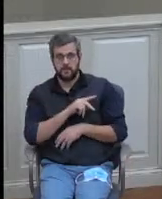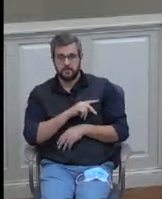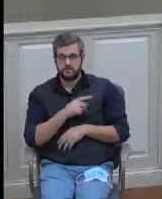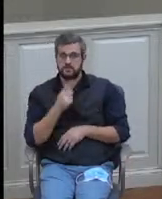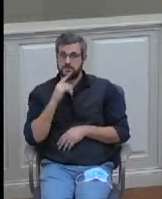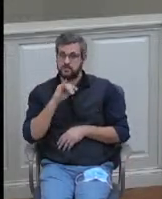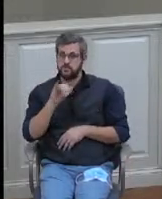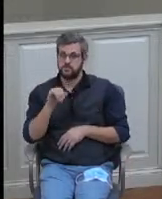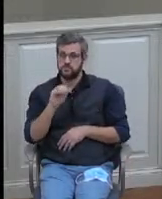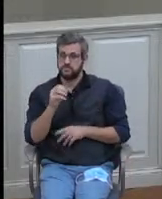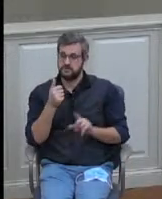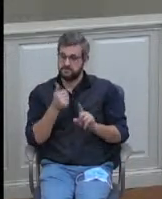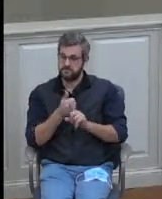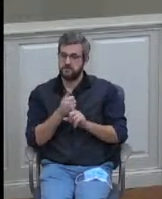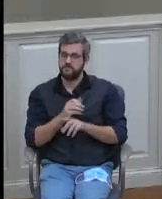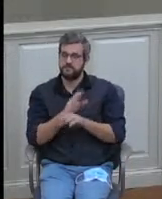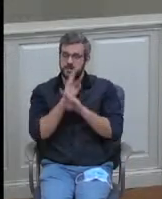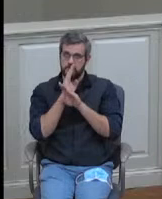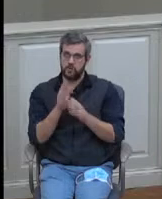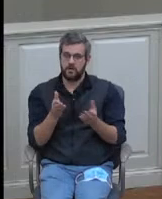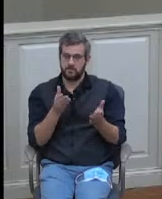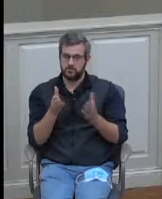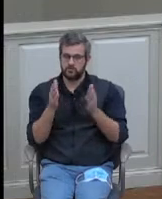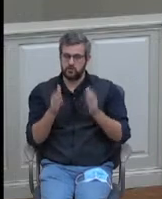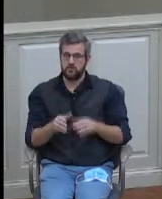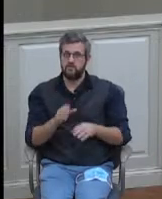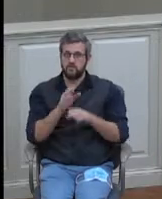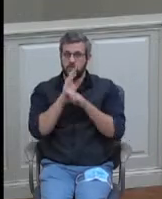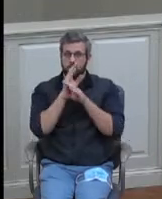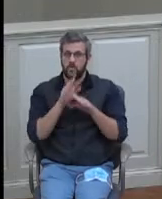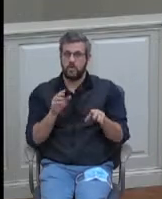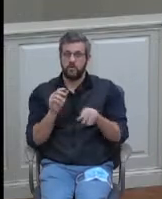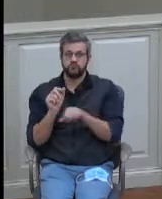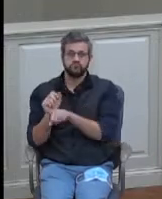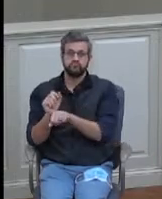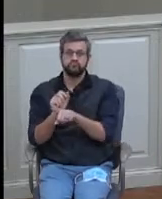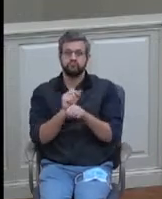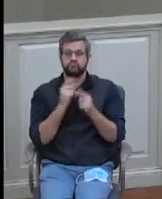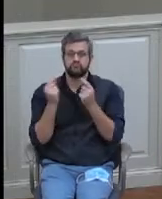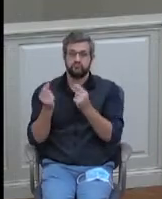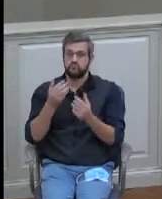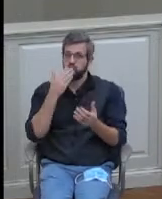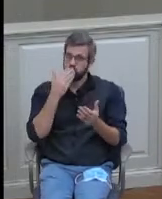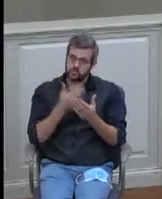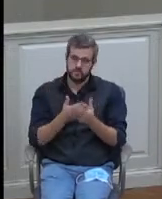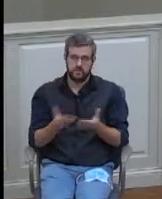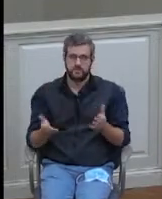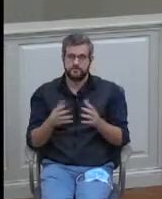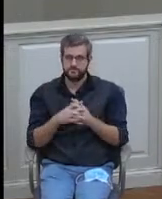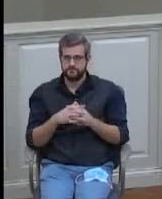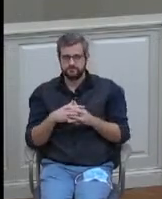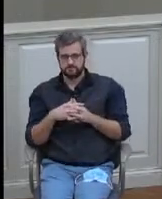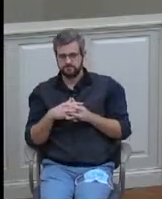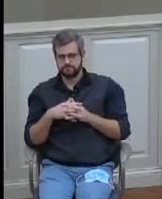servant. He Yes. just went about quietly doing a lot of good things. Yeah.